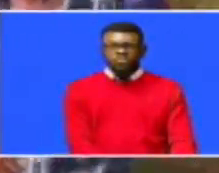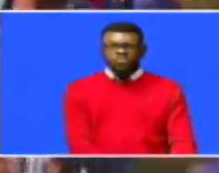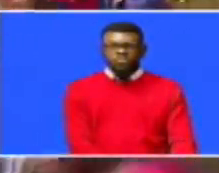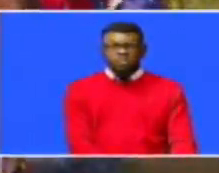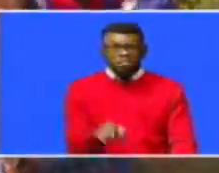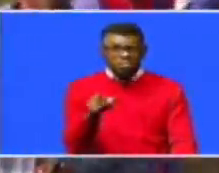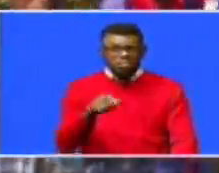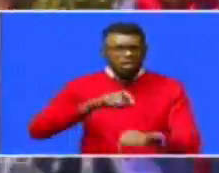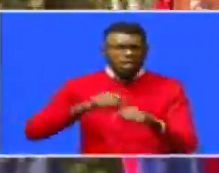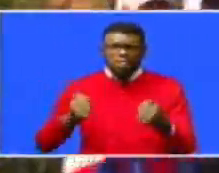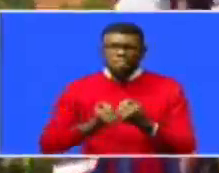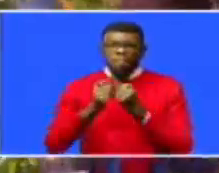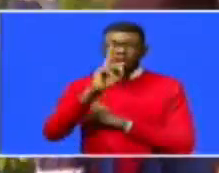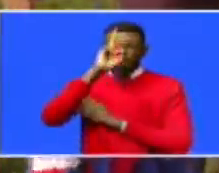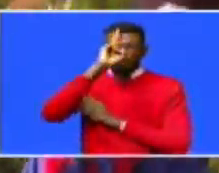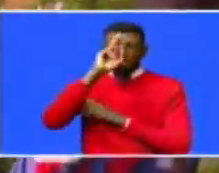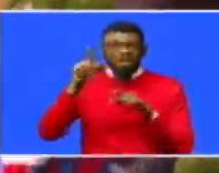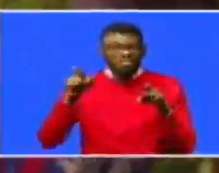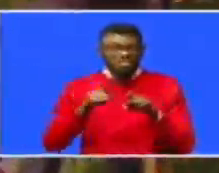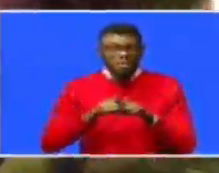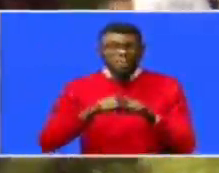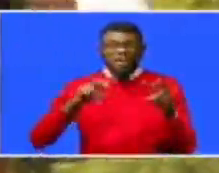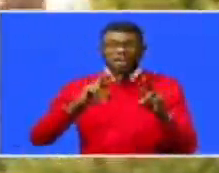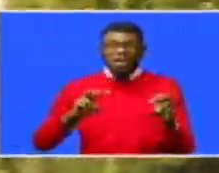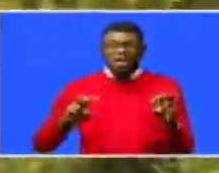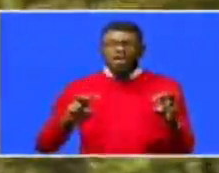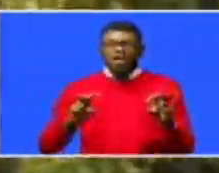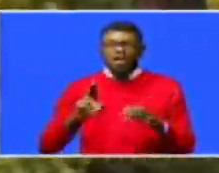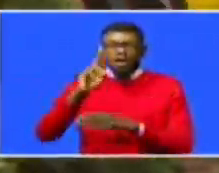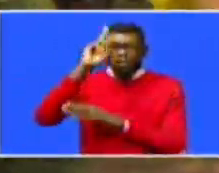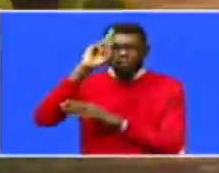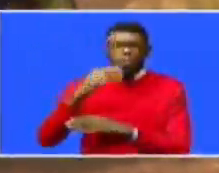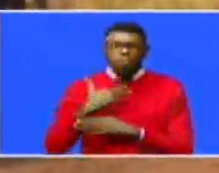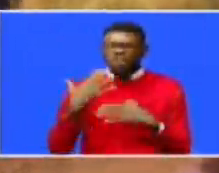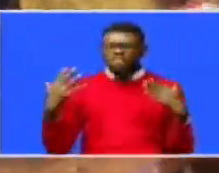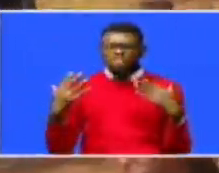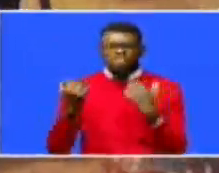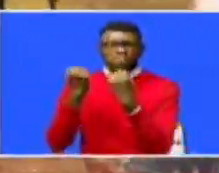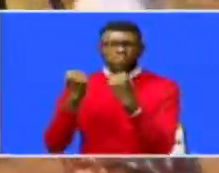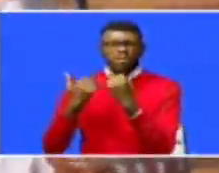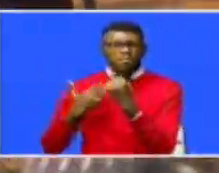As this is happening, police are also on the prowl. They're here to try and bust some of the said traffickers.